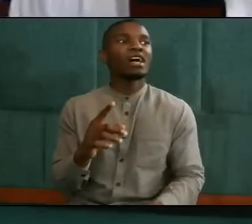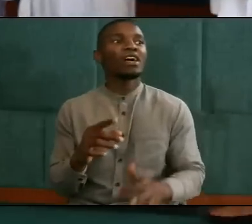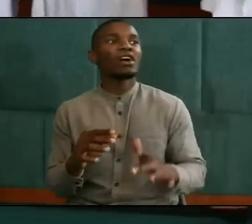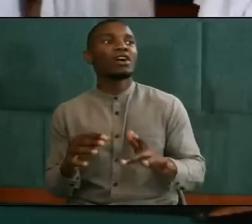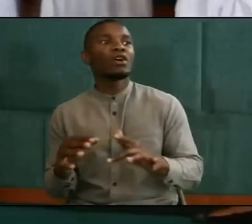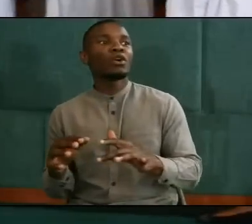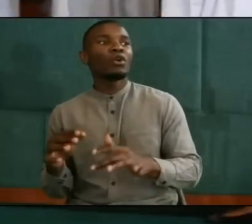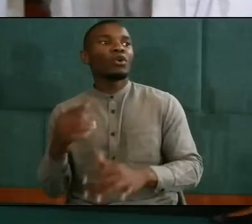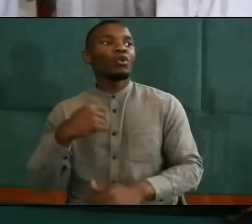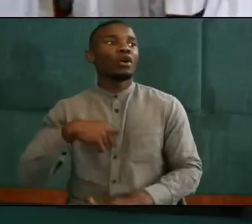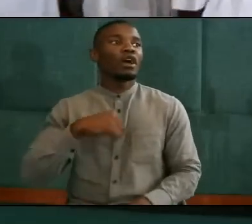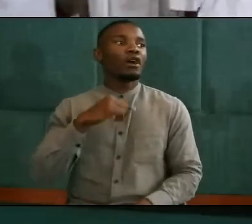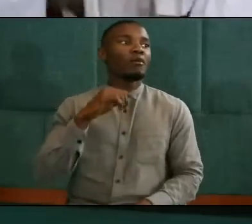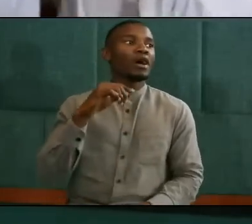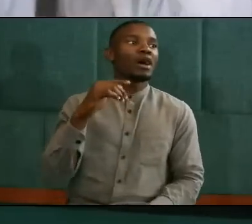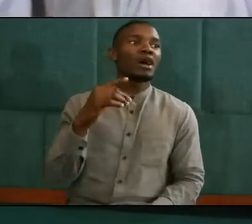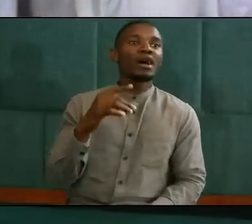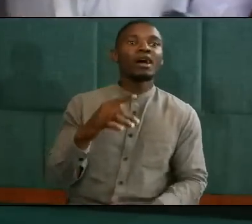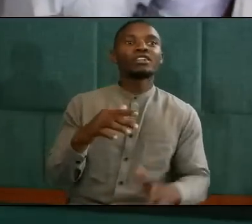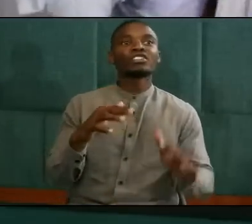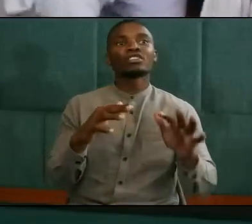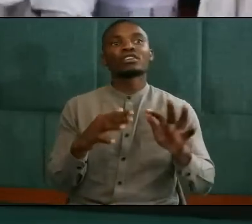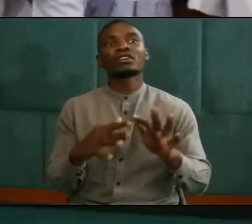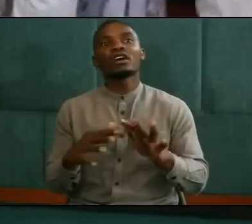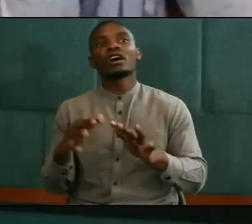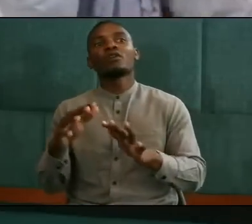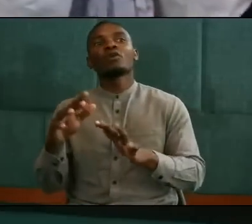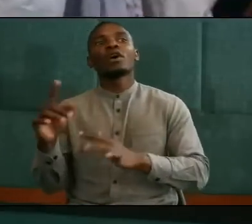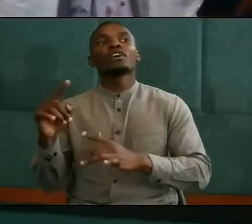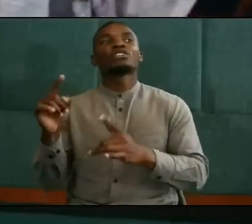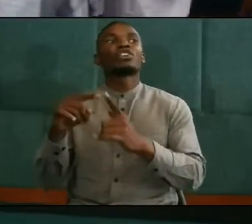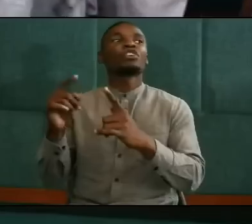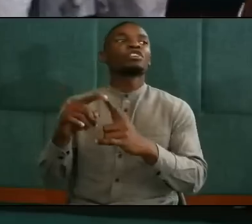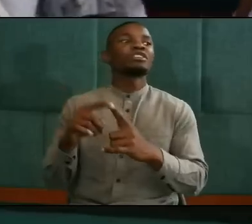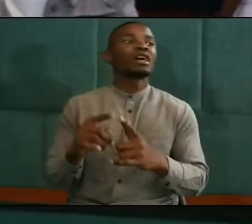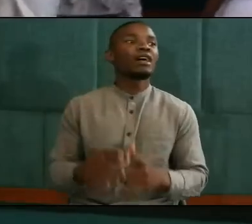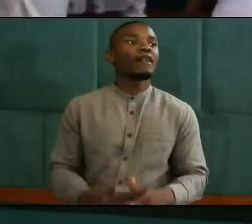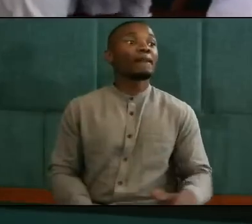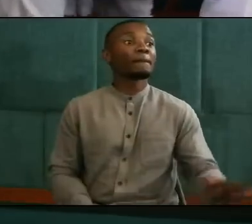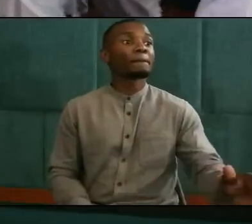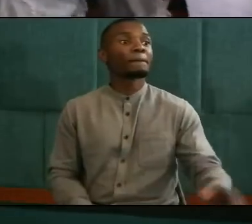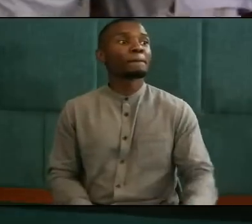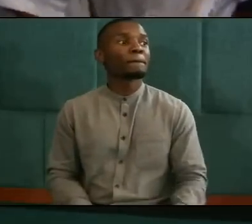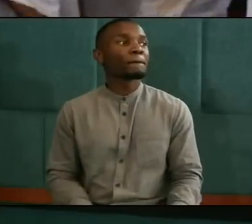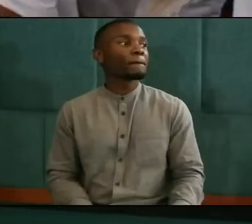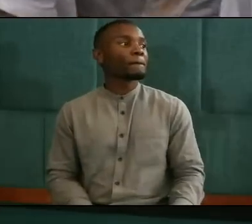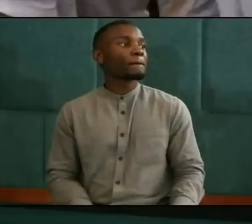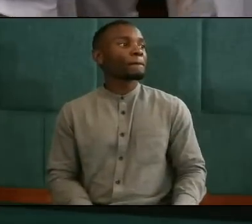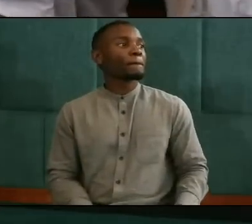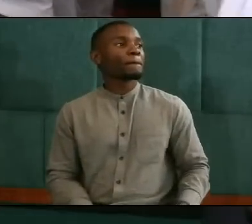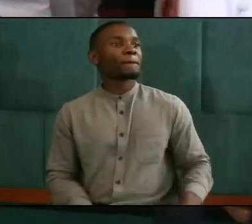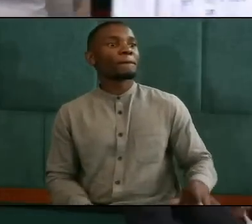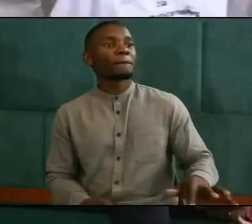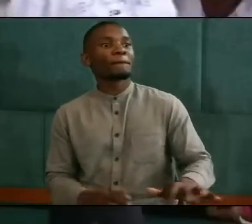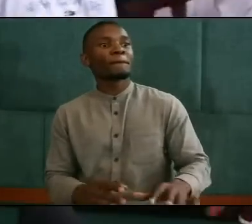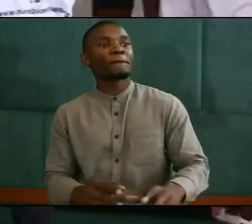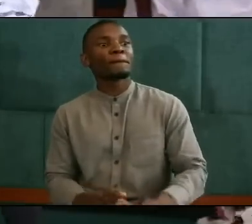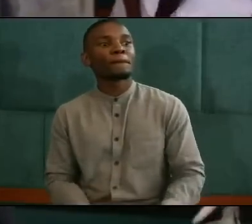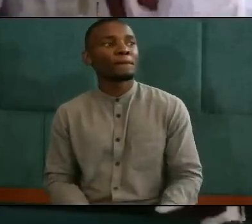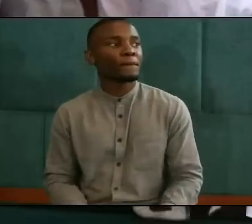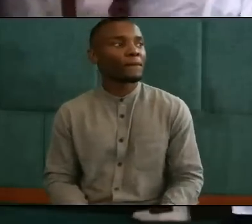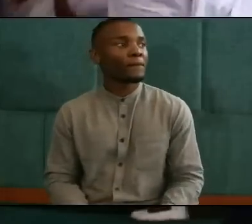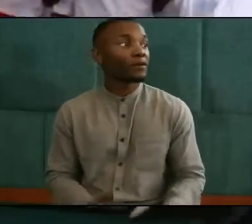Lord. Oh, we are marching upward to, praise the Lord, praise the Lord,